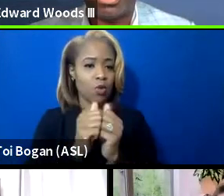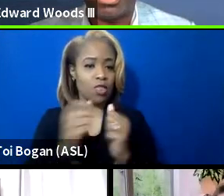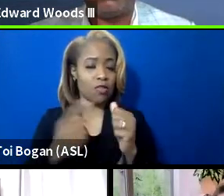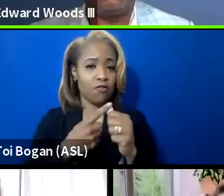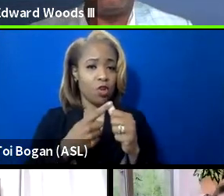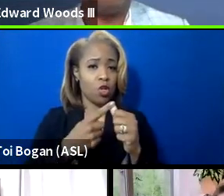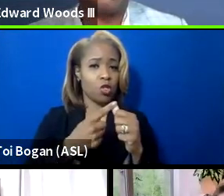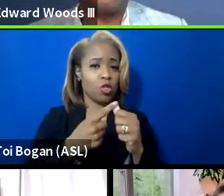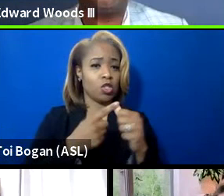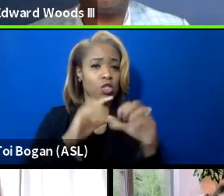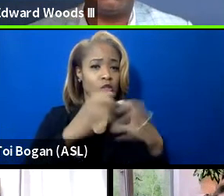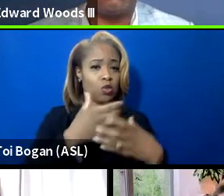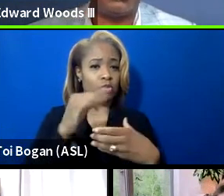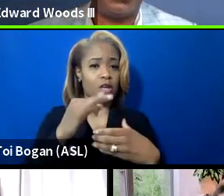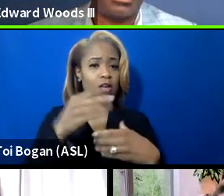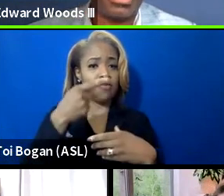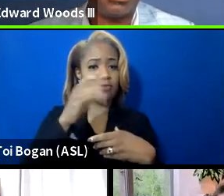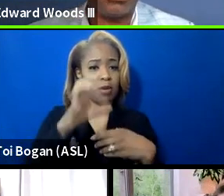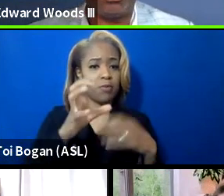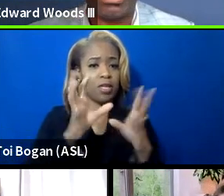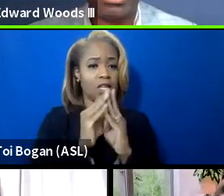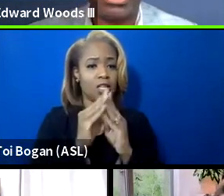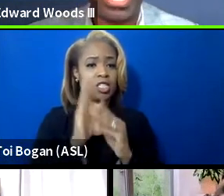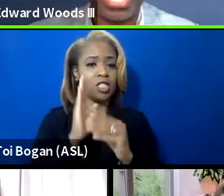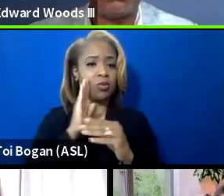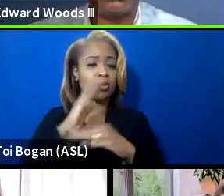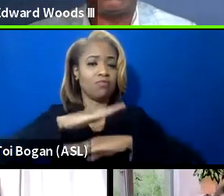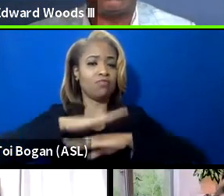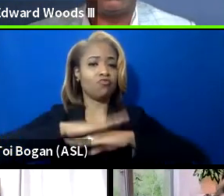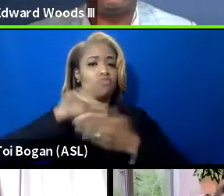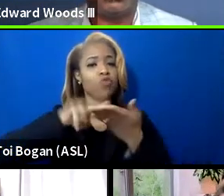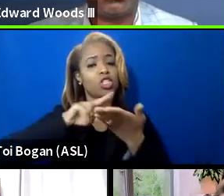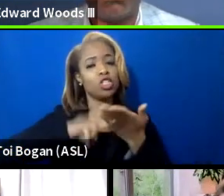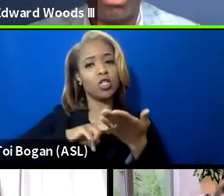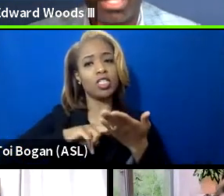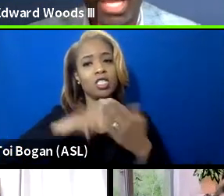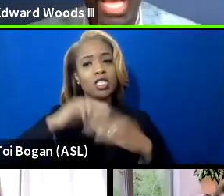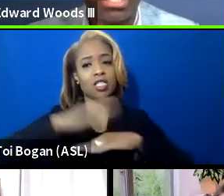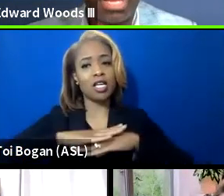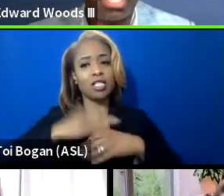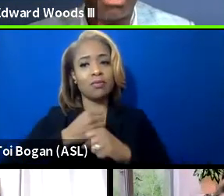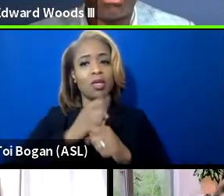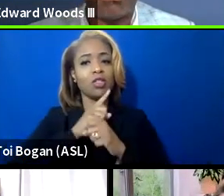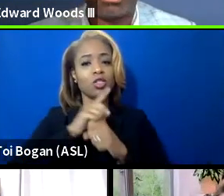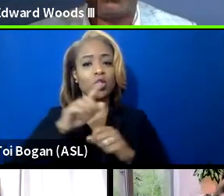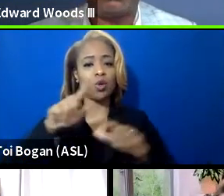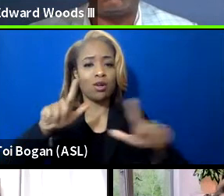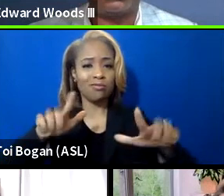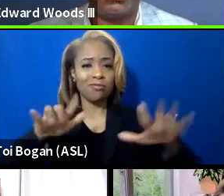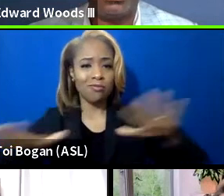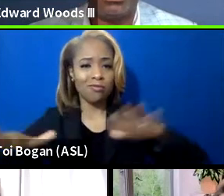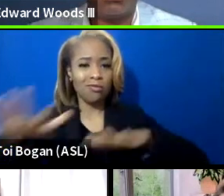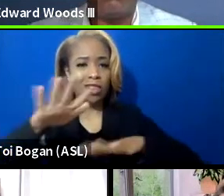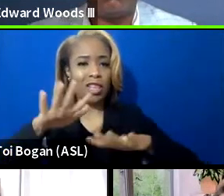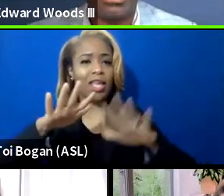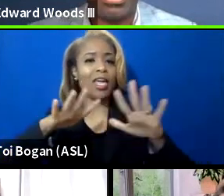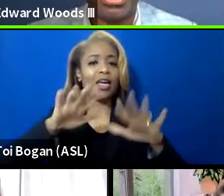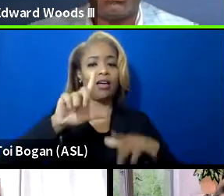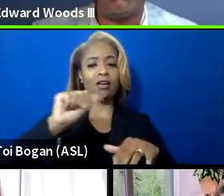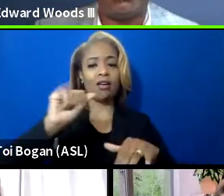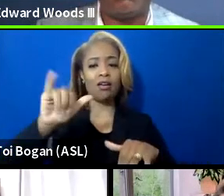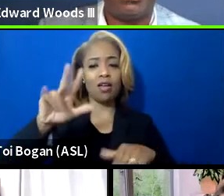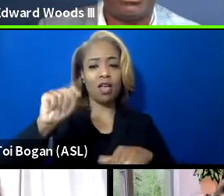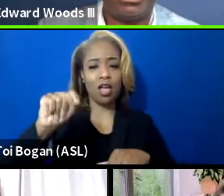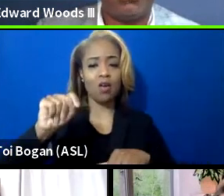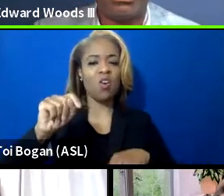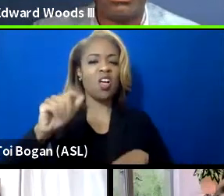hearings. She will be manning the registration desk, ensuring the layout is done according to the contract, and working closely with me at